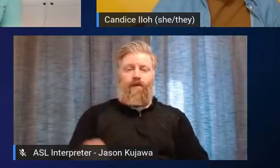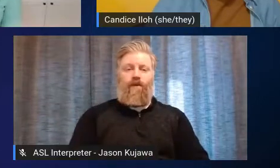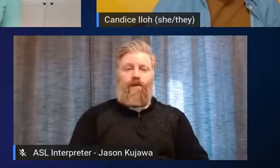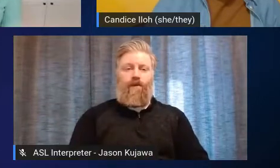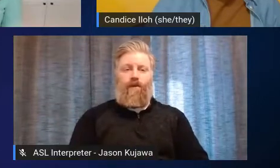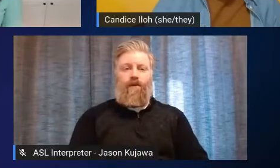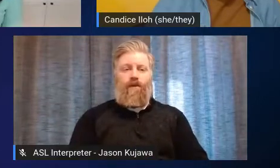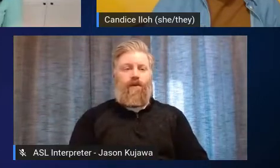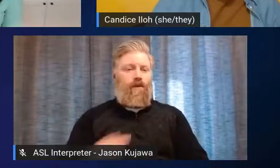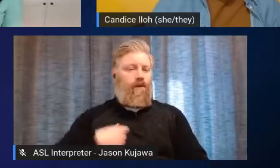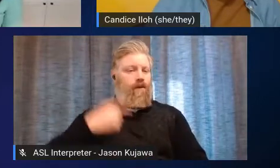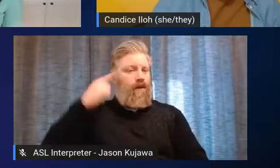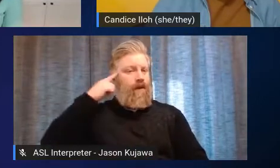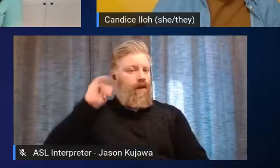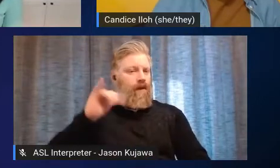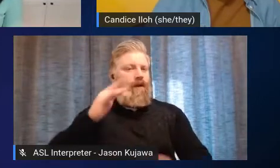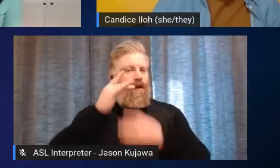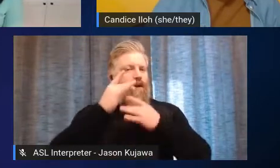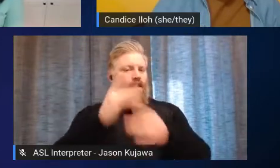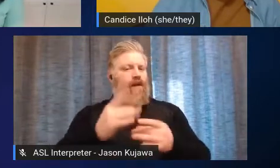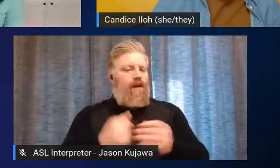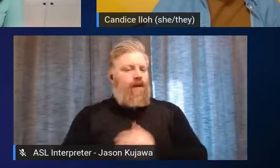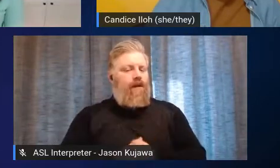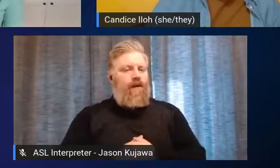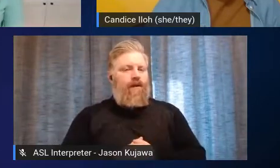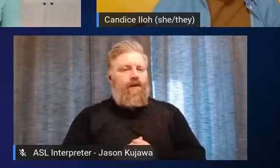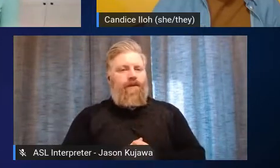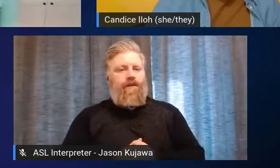I think it's interesting though, because I think that sometimes,